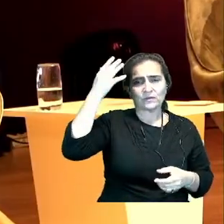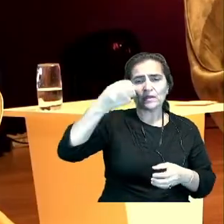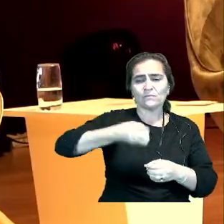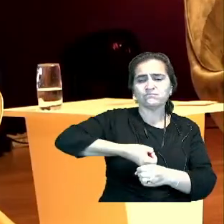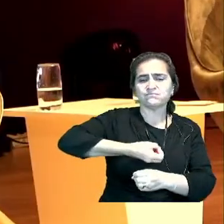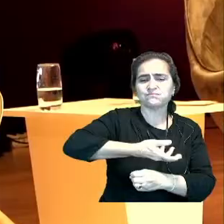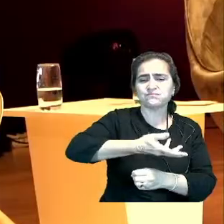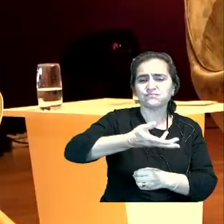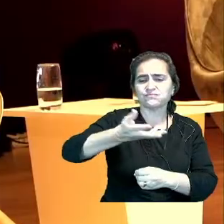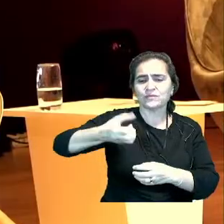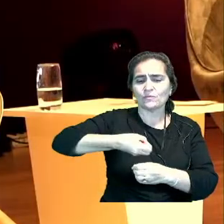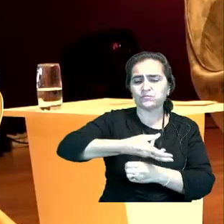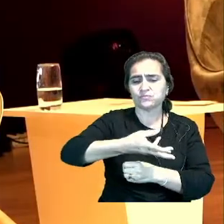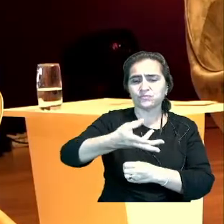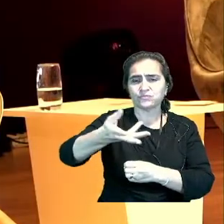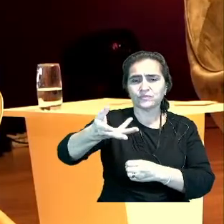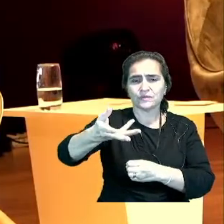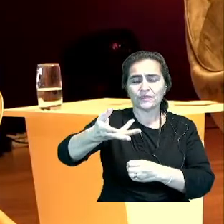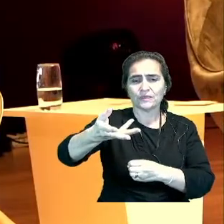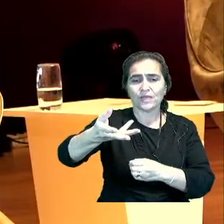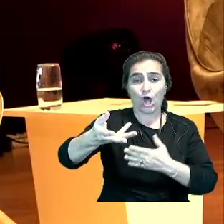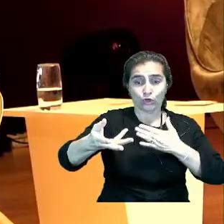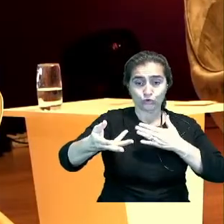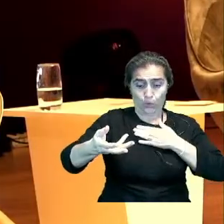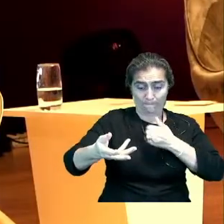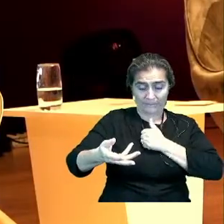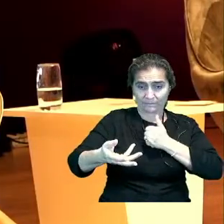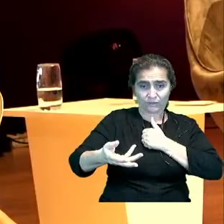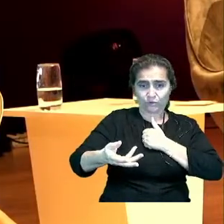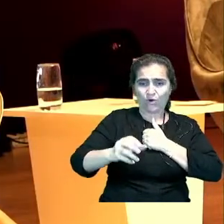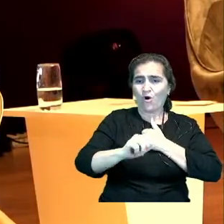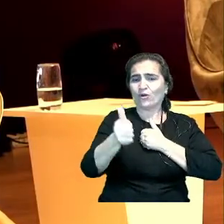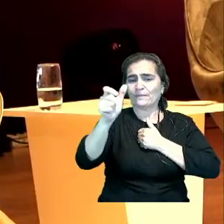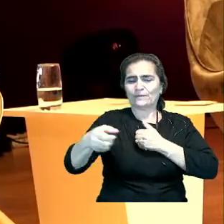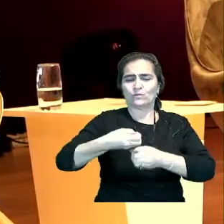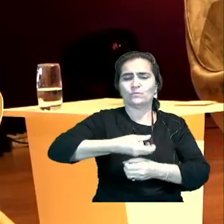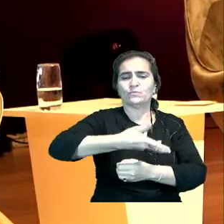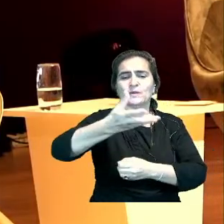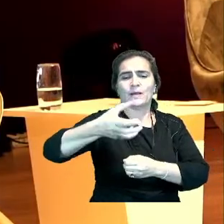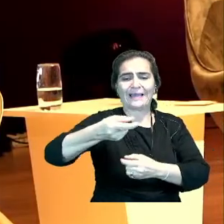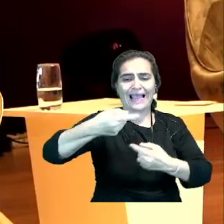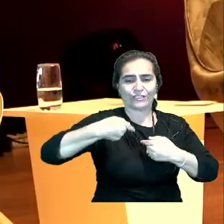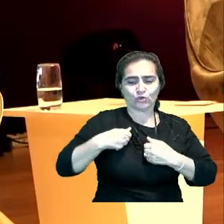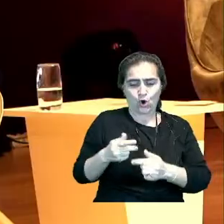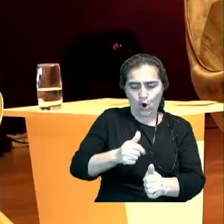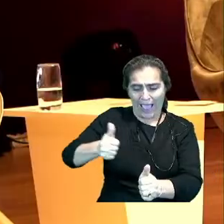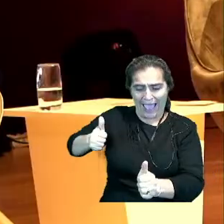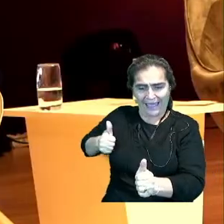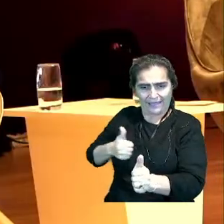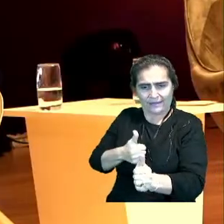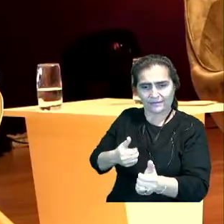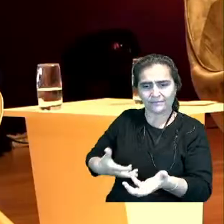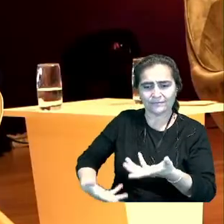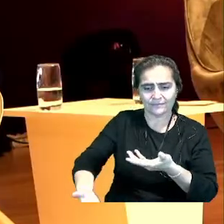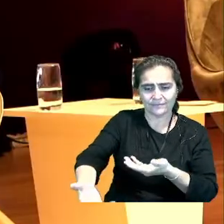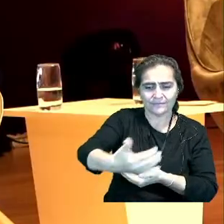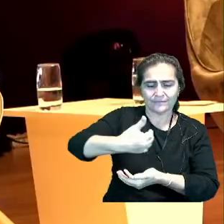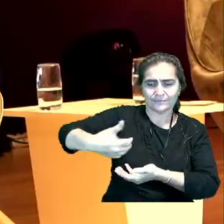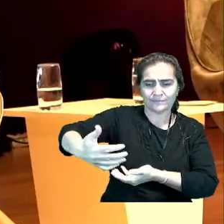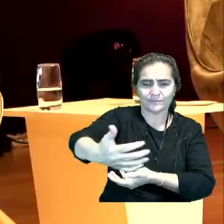been harvesting part of what those who came before me planted, and my responsibility is that